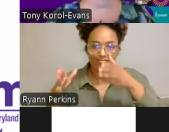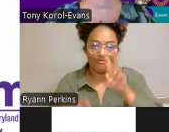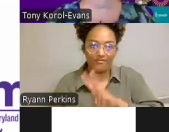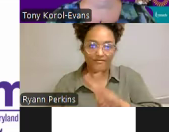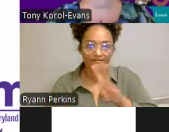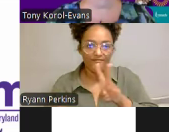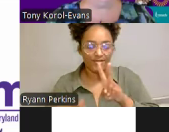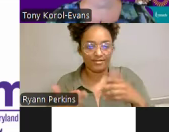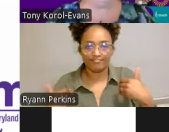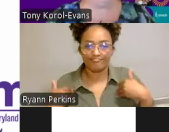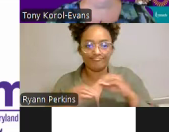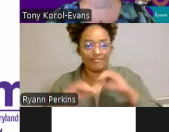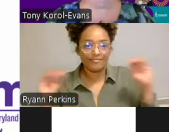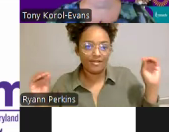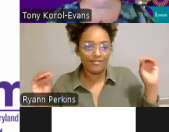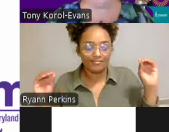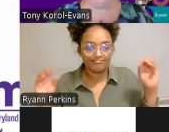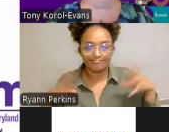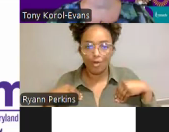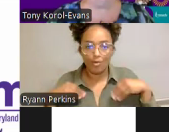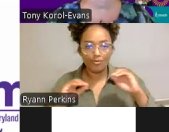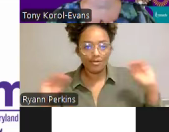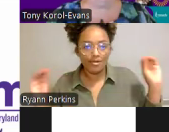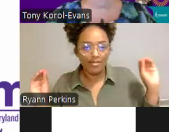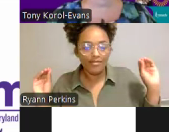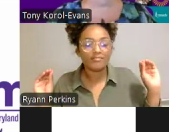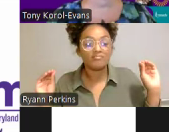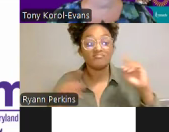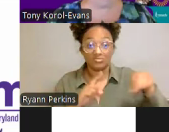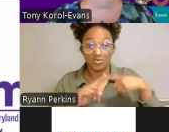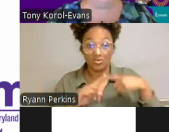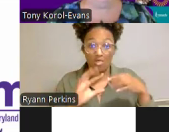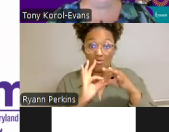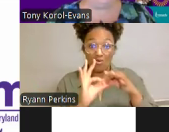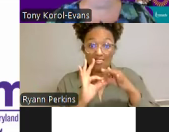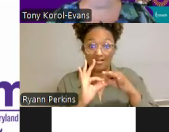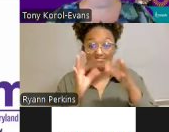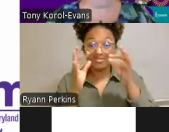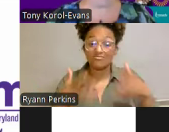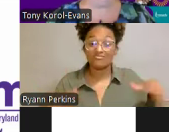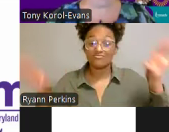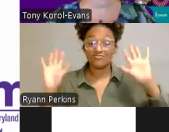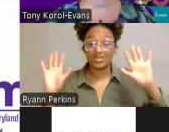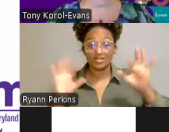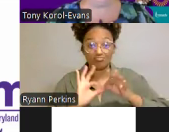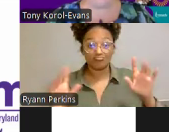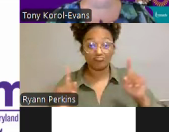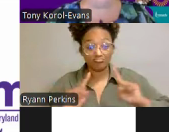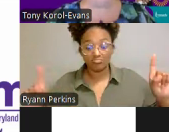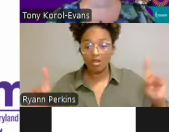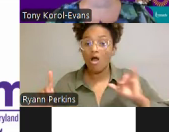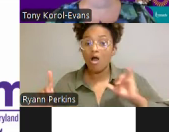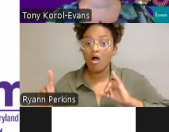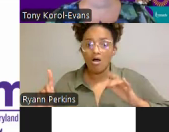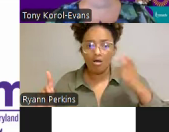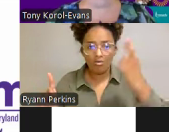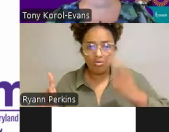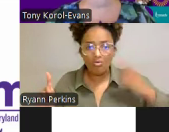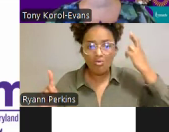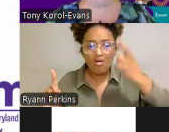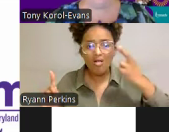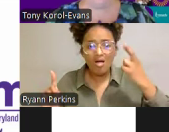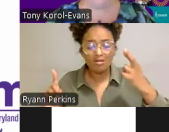out of relationships and find out that they have thousands and thousands of dollars of debt that they didn't even